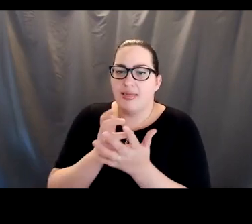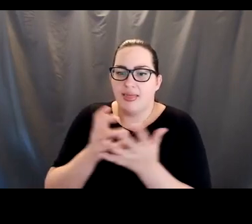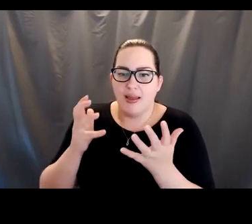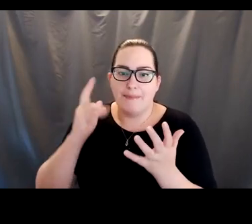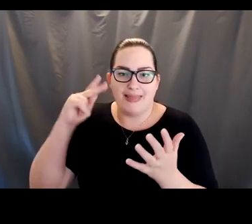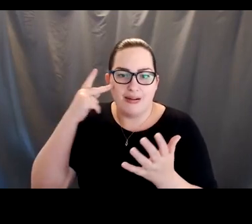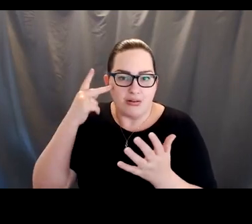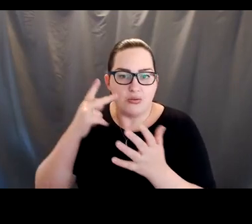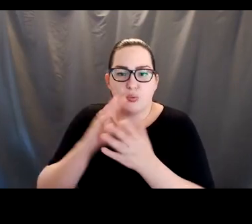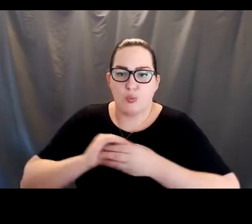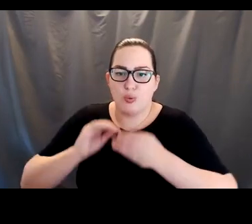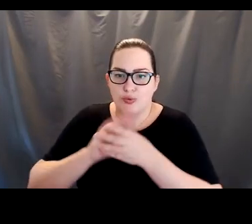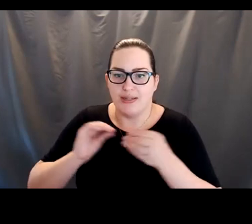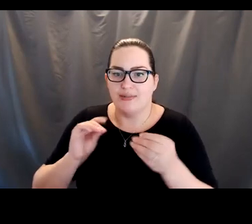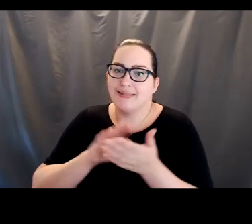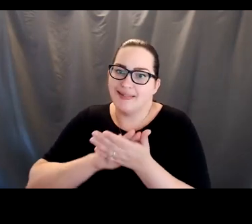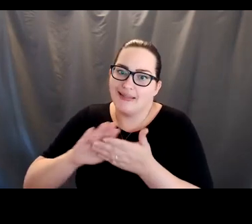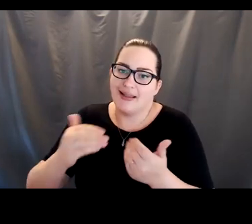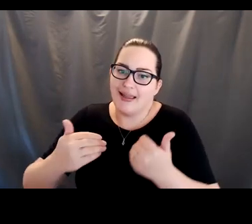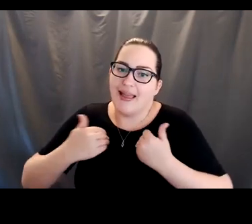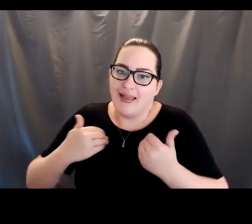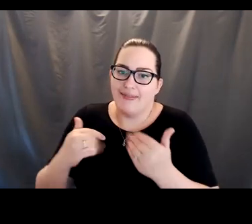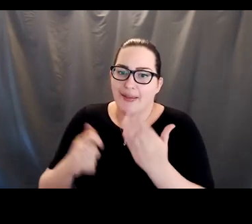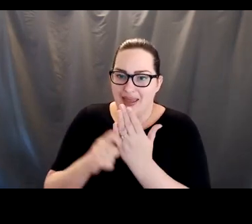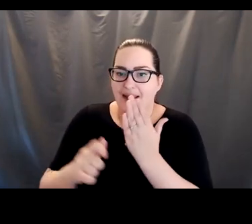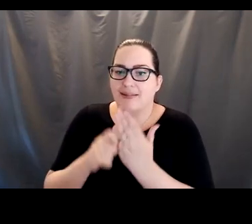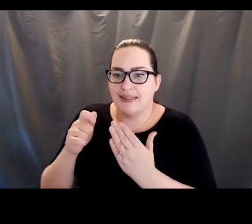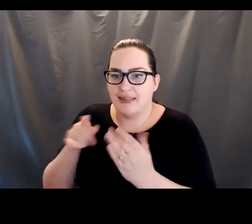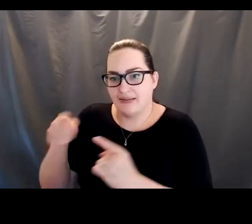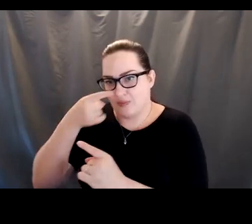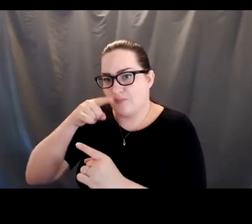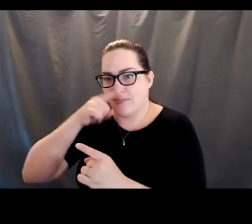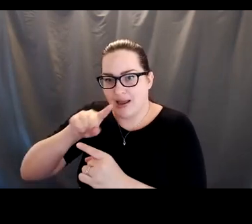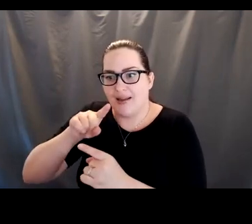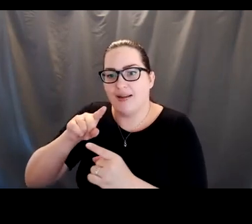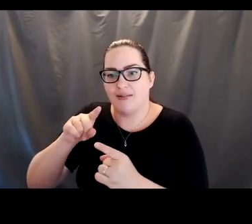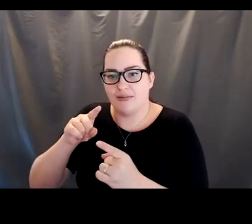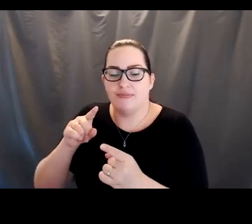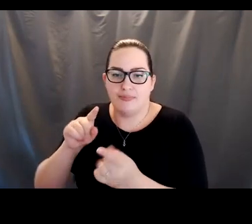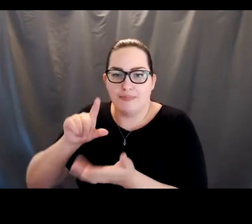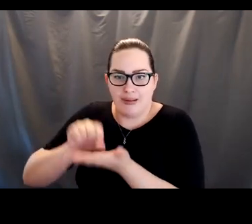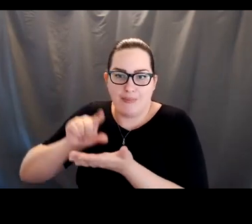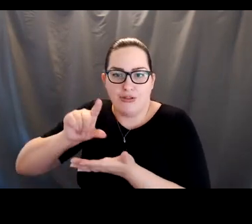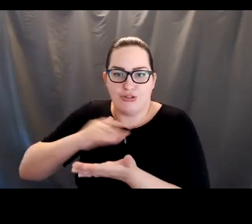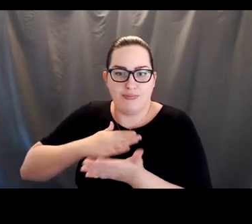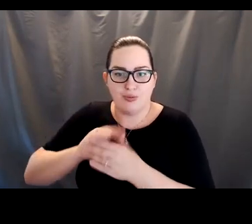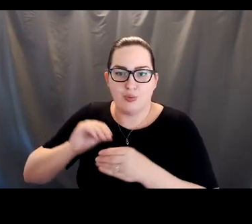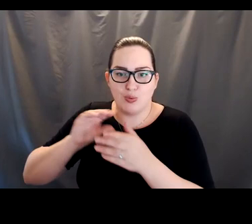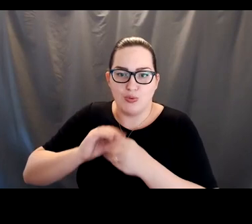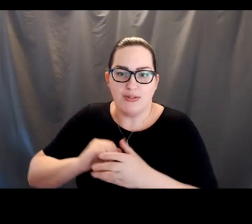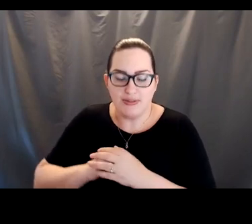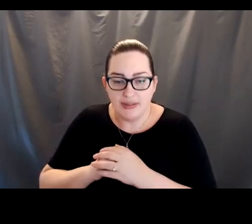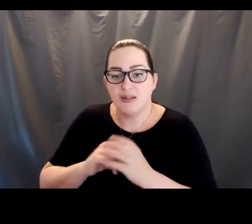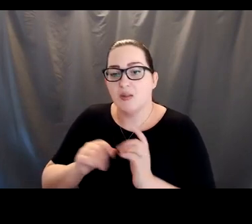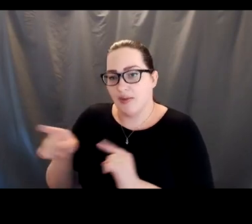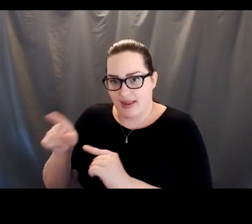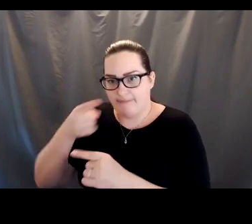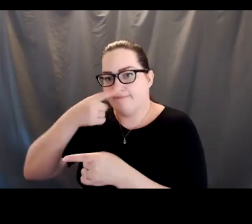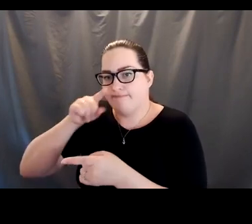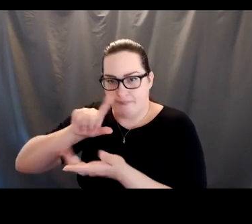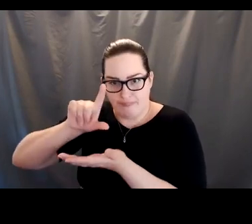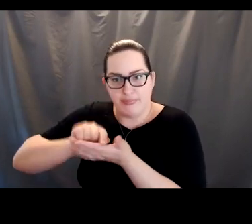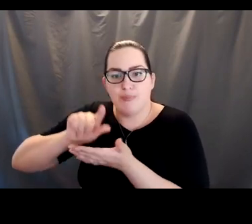rights stuff. So it's nice to have a place when you know where your writing is going to land. So they took the story, we did